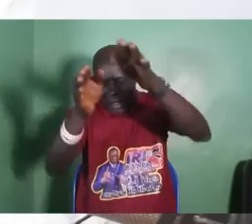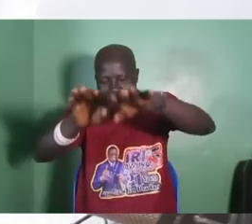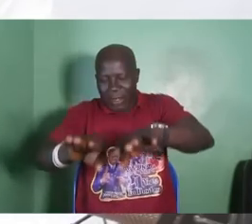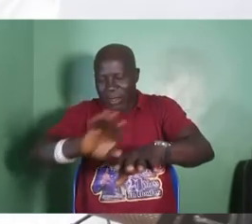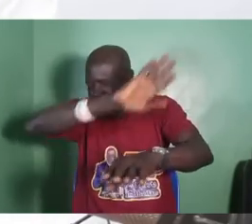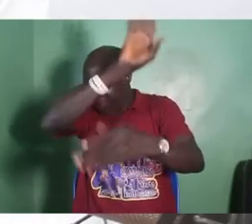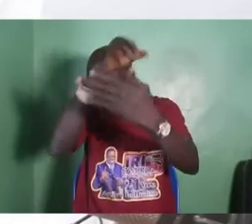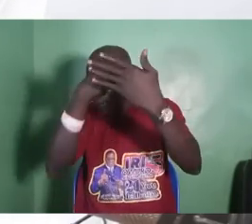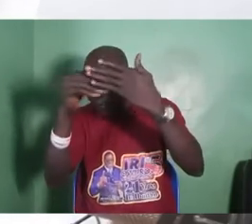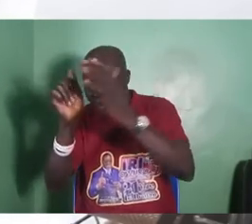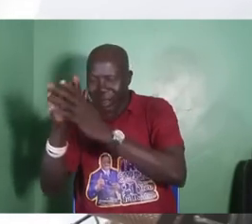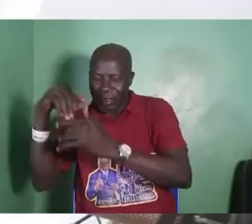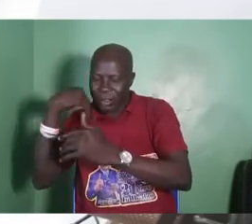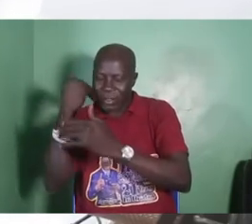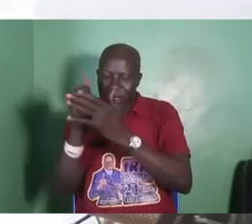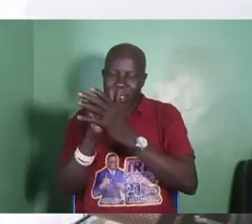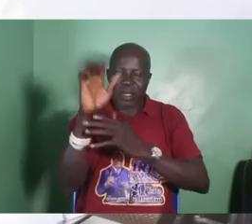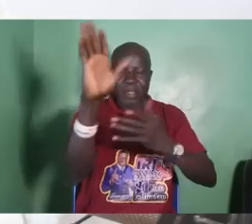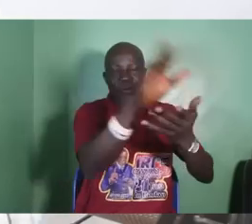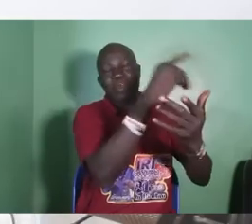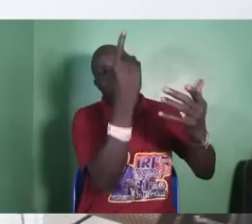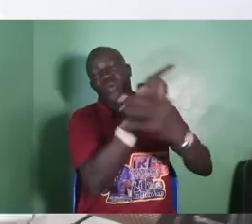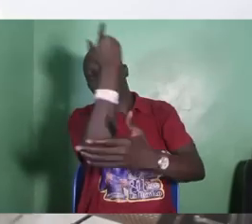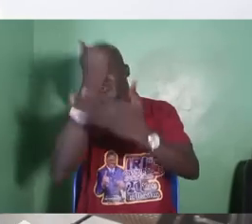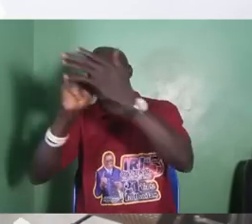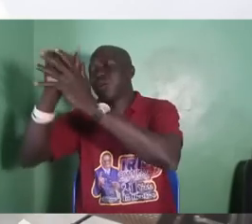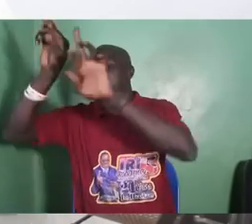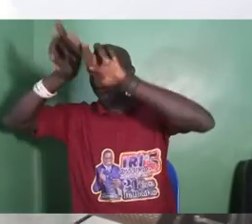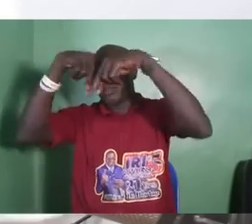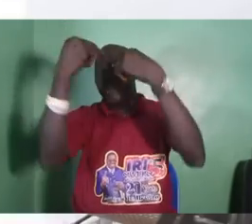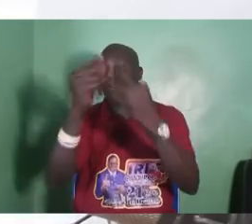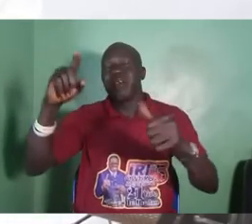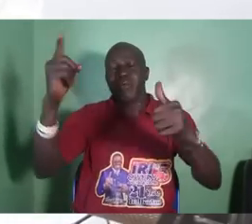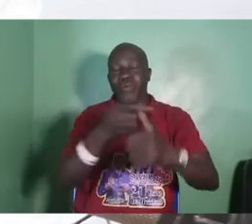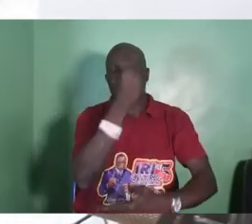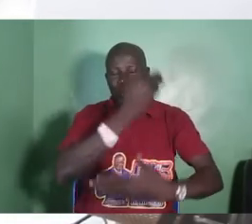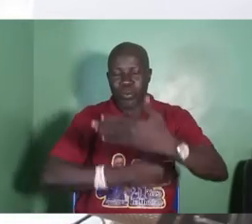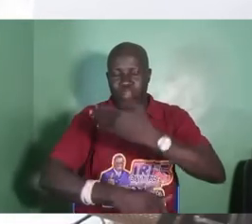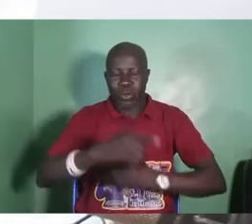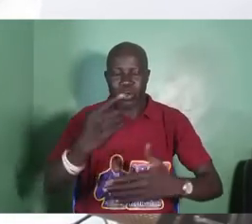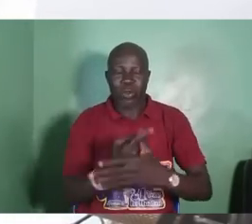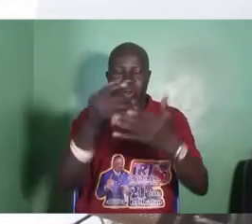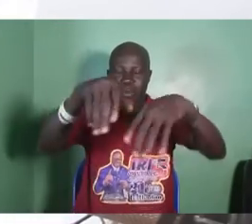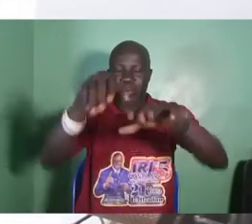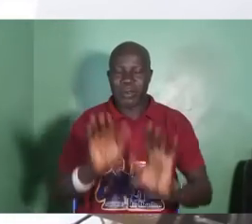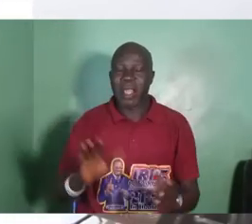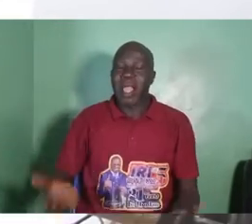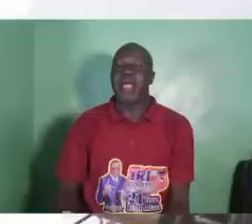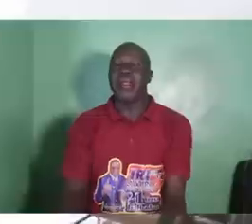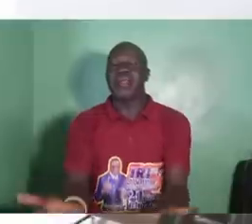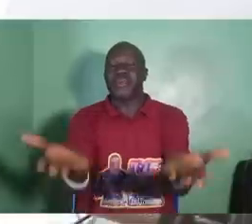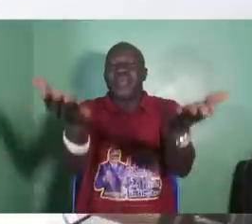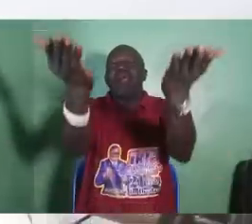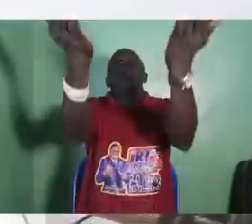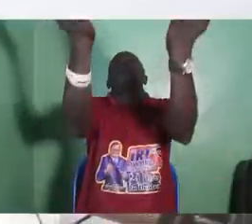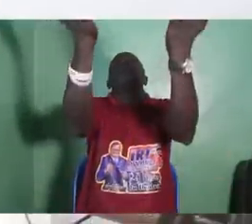that never failed, that never shared. Olori aye Olorun ra pada, the Lord of redemption, akobinu awo, the firstborn of the dead. Mo gbe owo mi soke, I